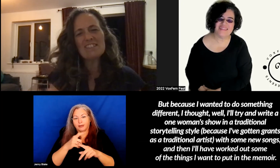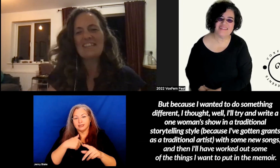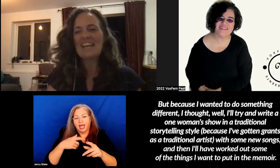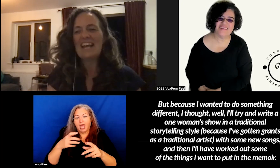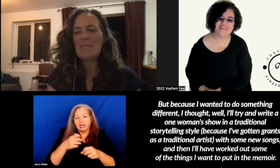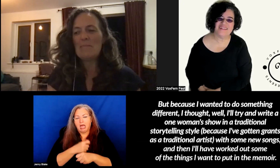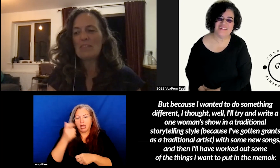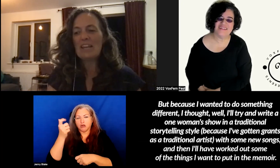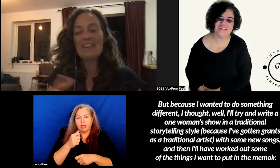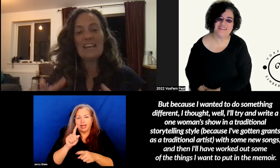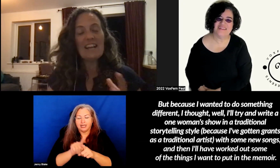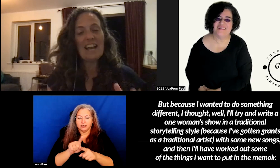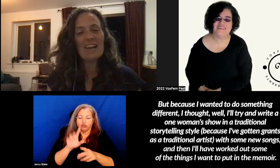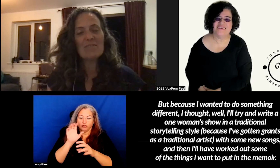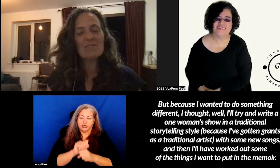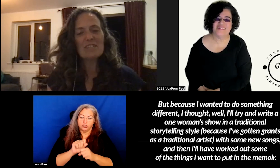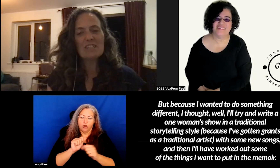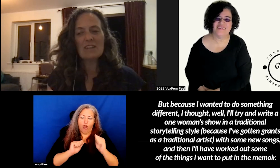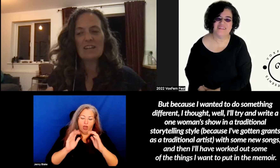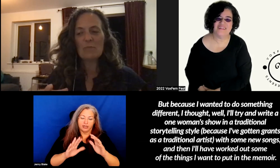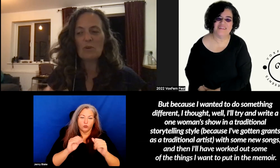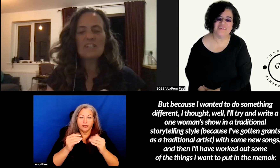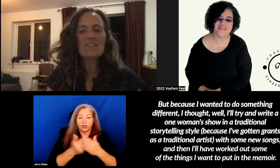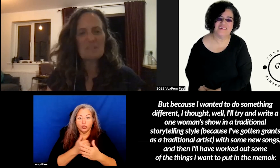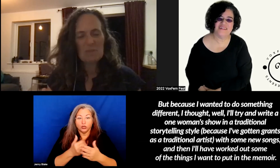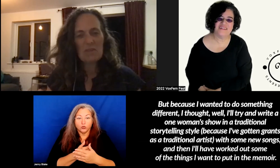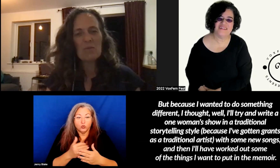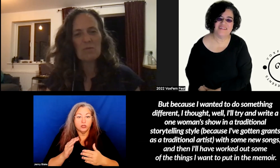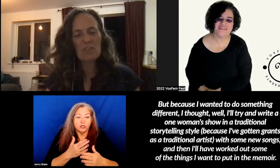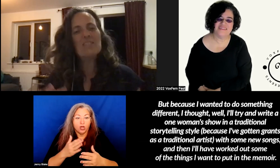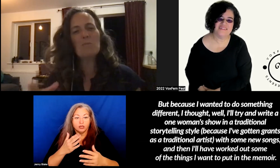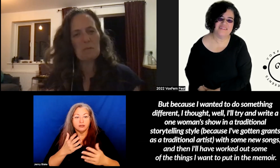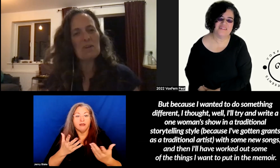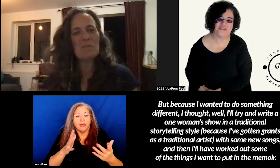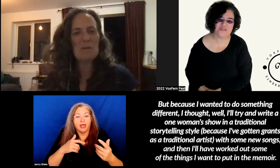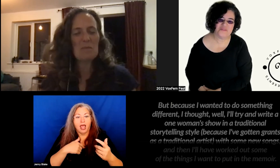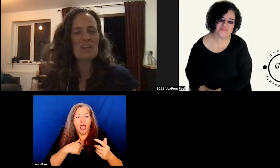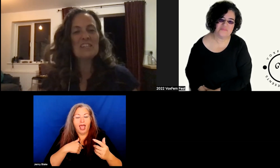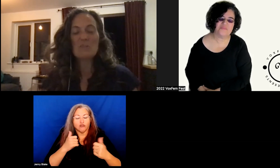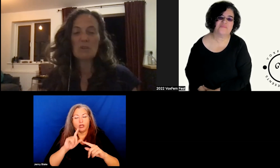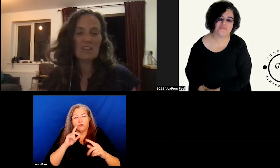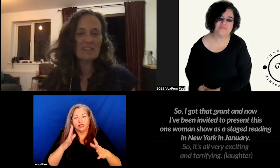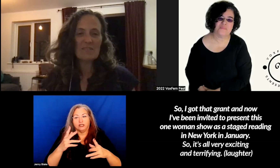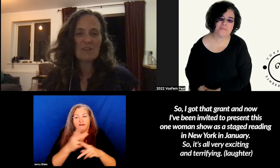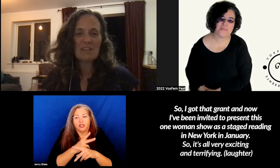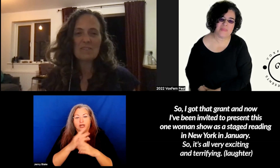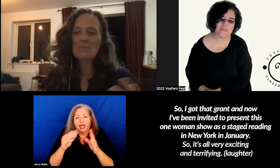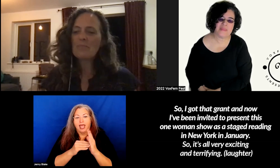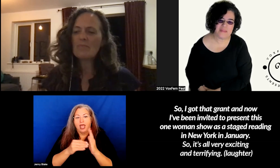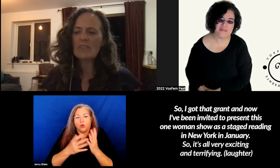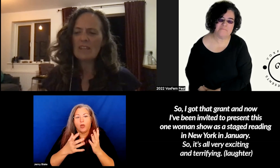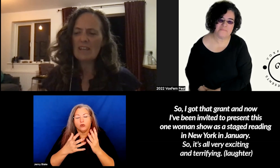songs. And then I'll have worked out some of the things I want to put in the memoir. So I got that